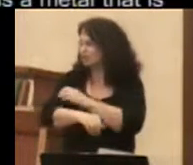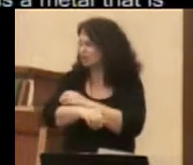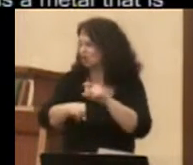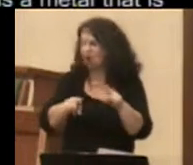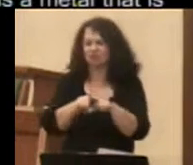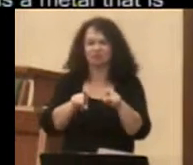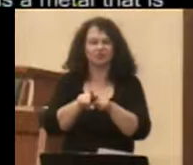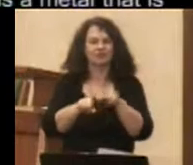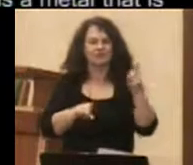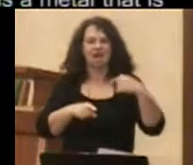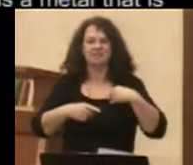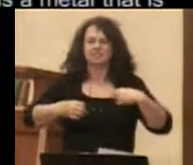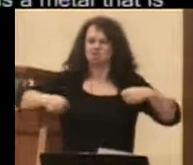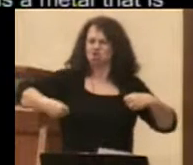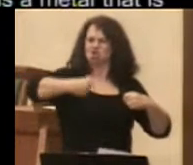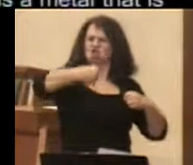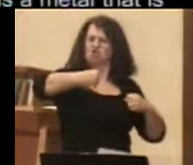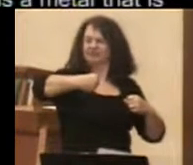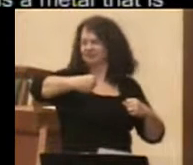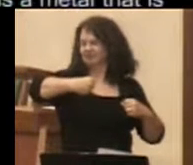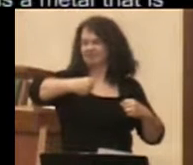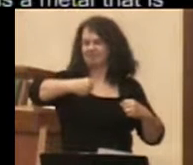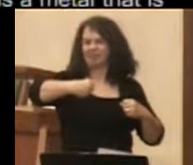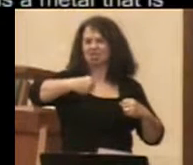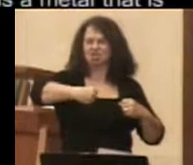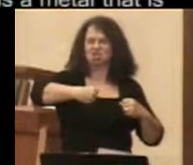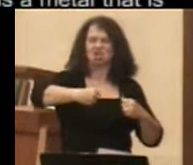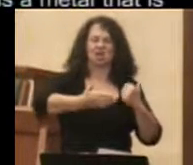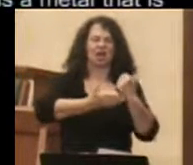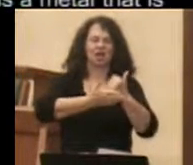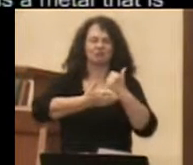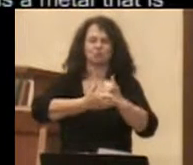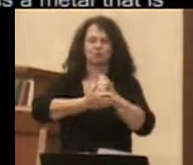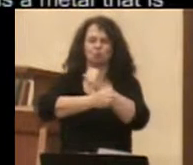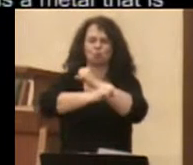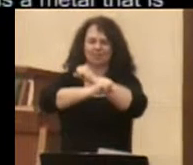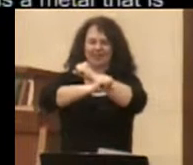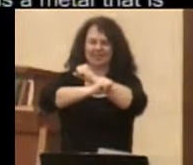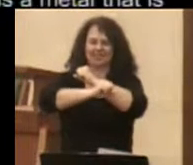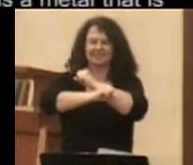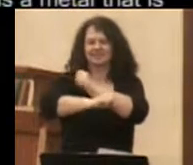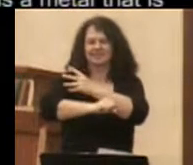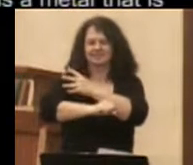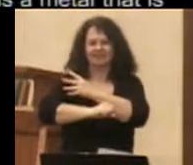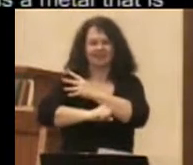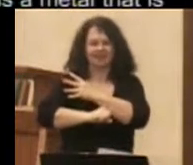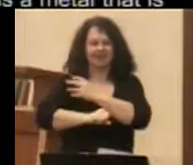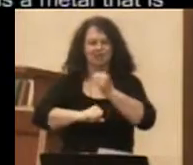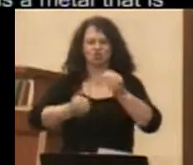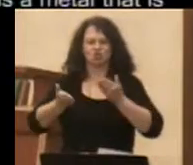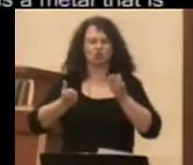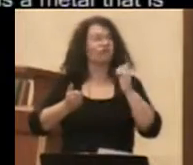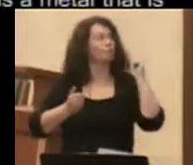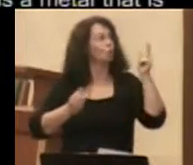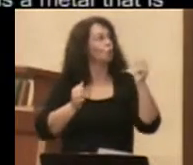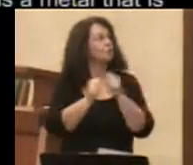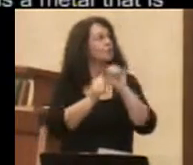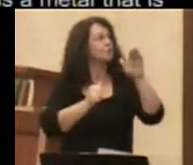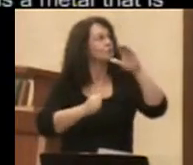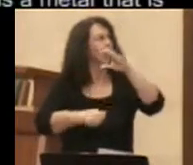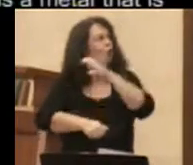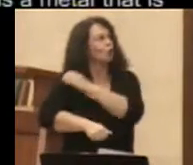has a shield. And that's what helps protect him and also serve him with his powers. Well, it's kind of fun, isn't it, to think about